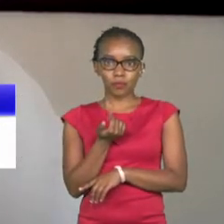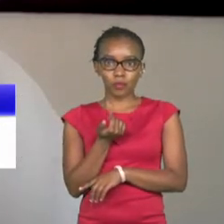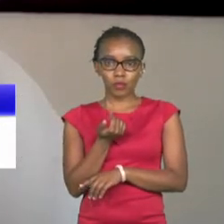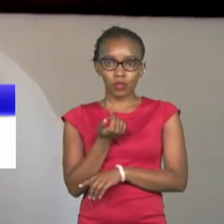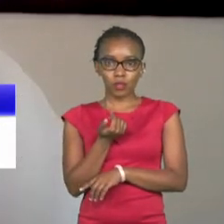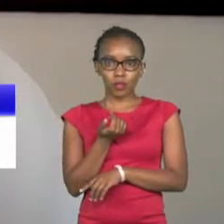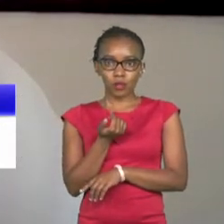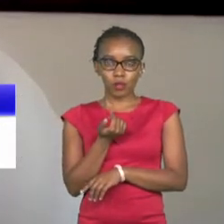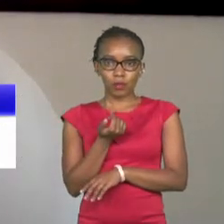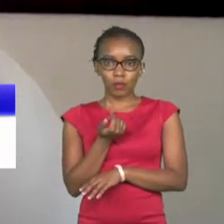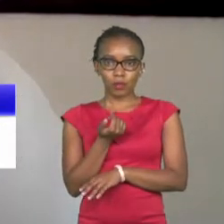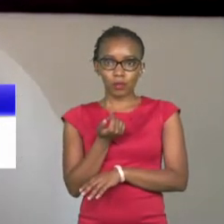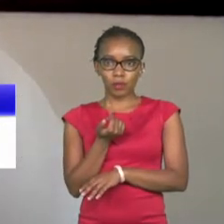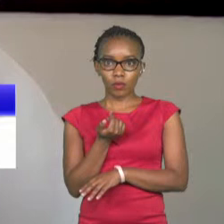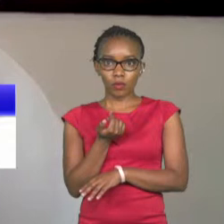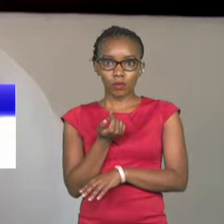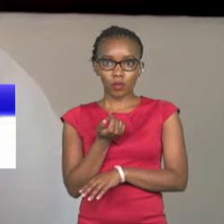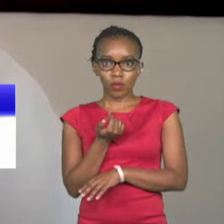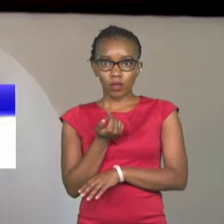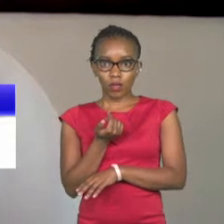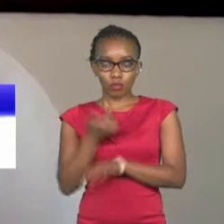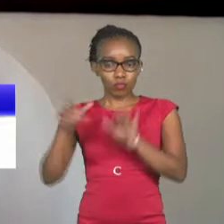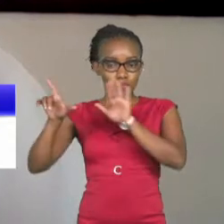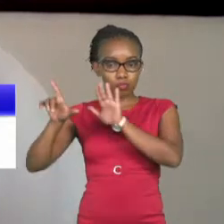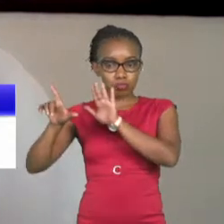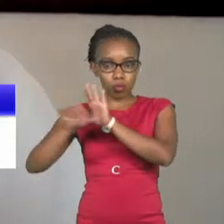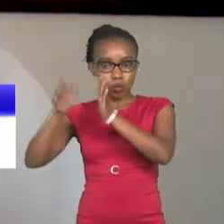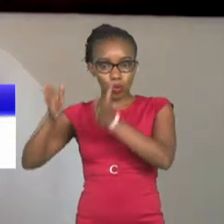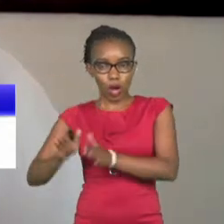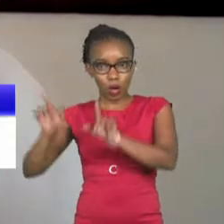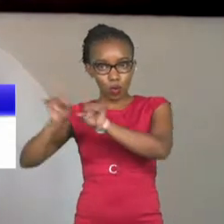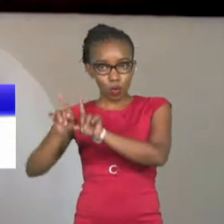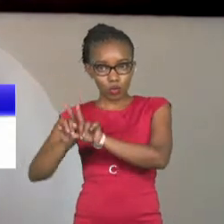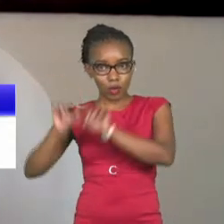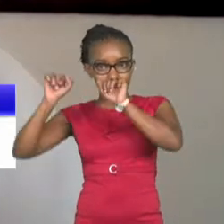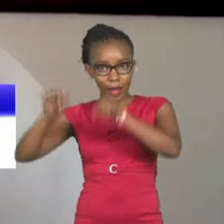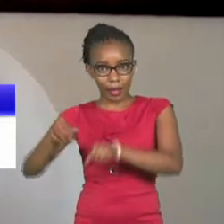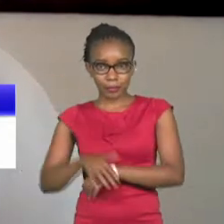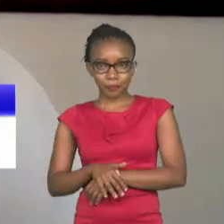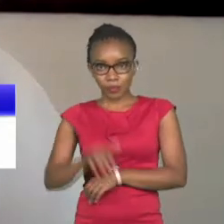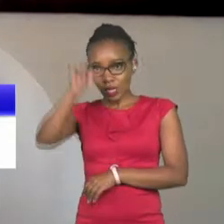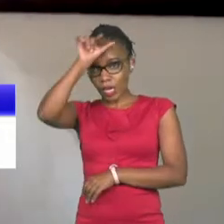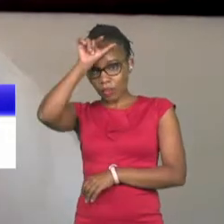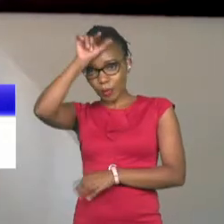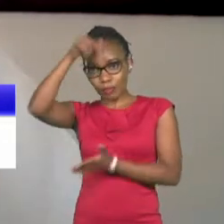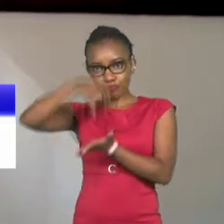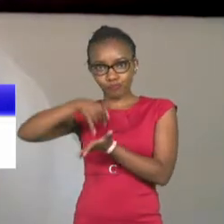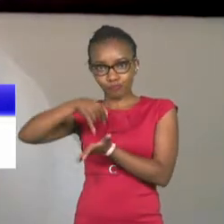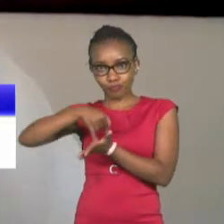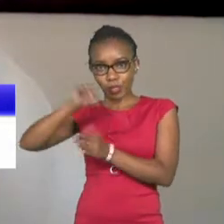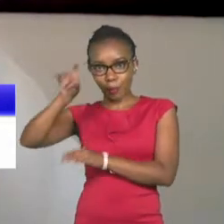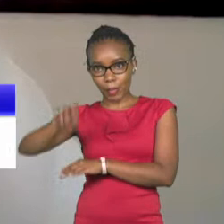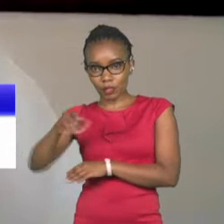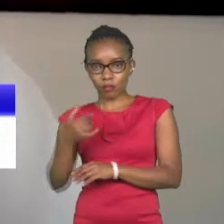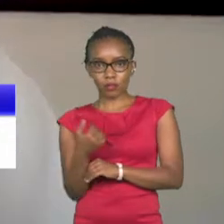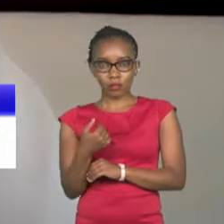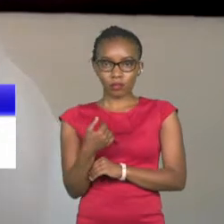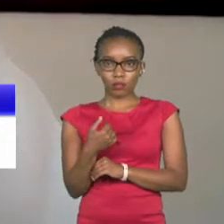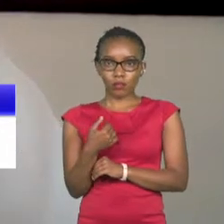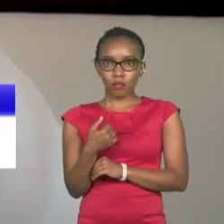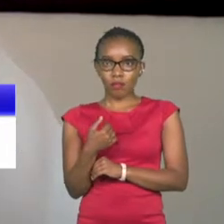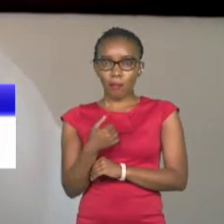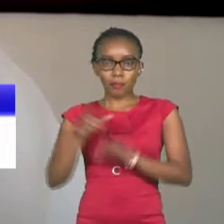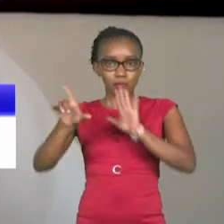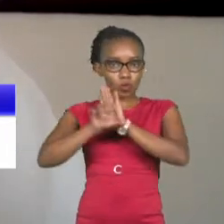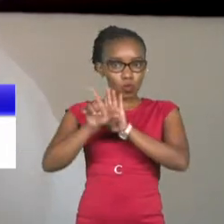of legislators and subject to constant government intervention and manipulation of the